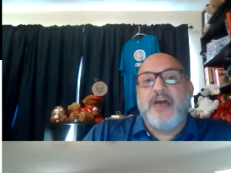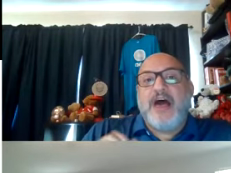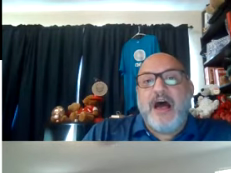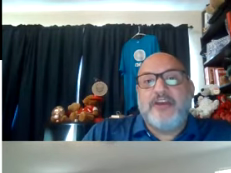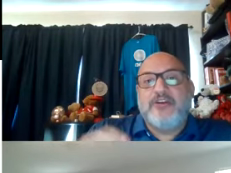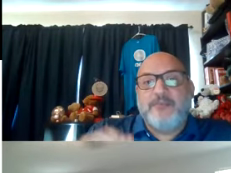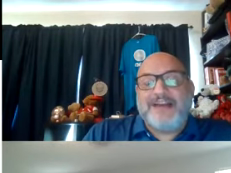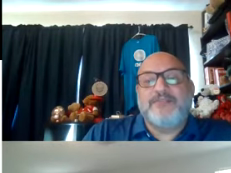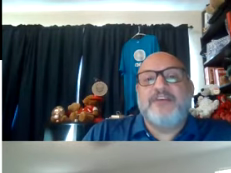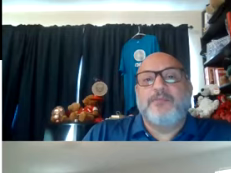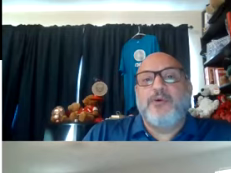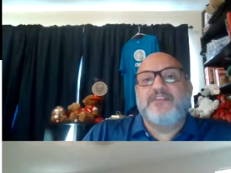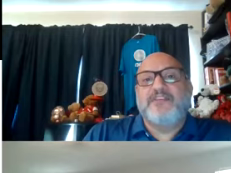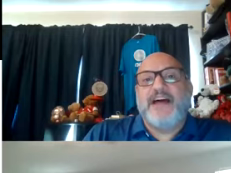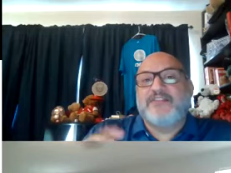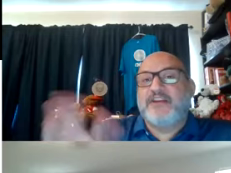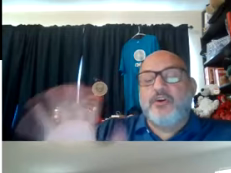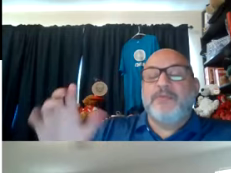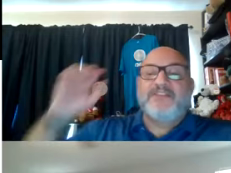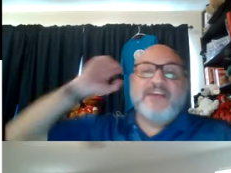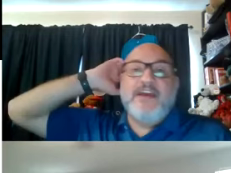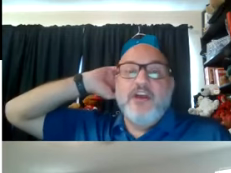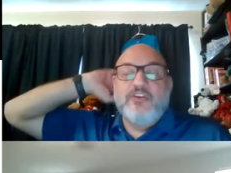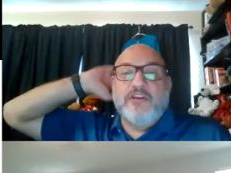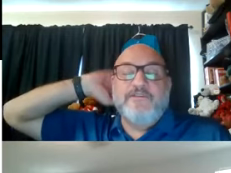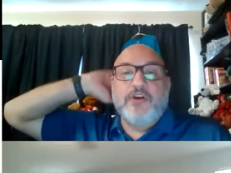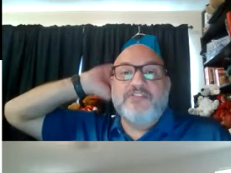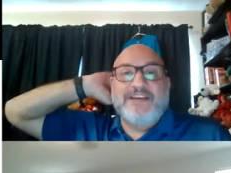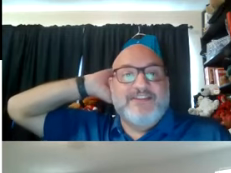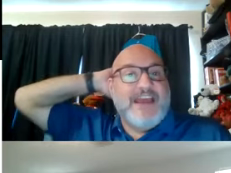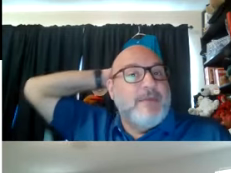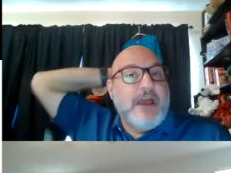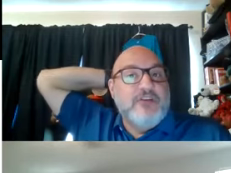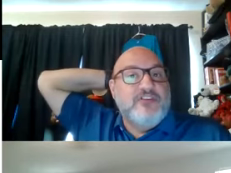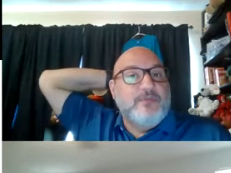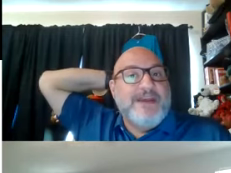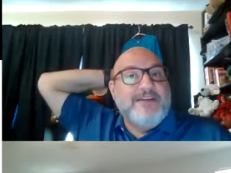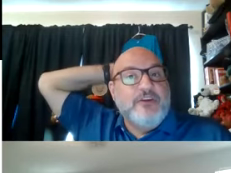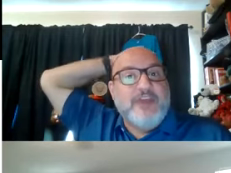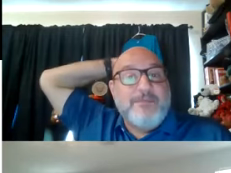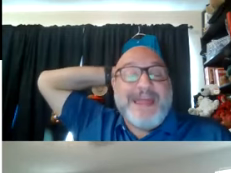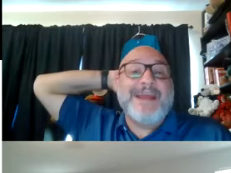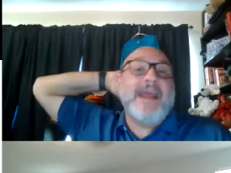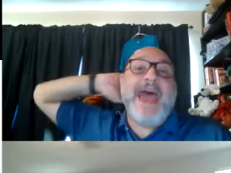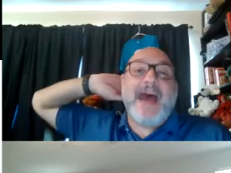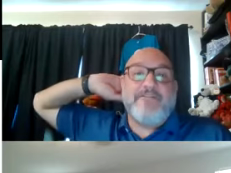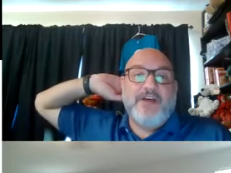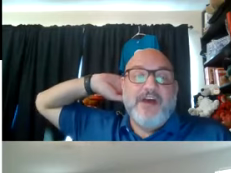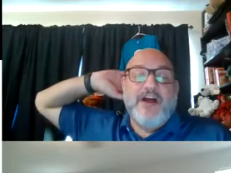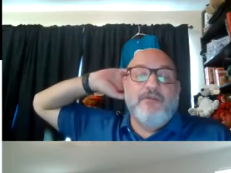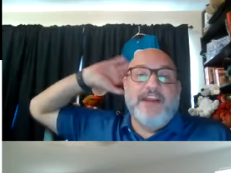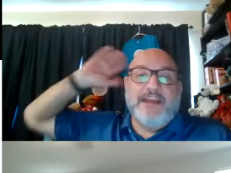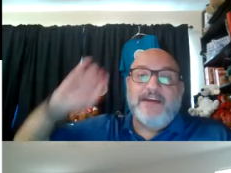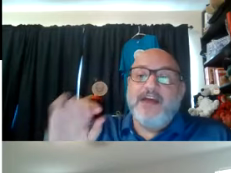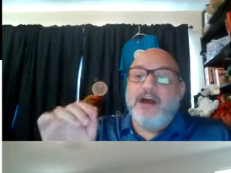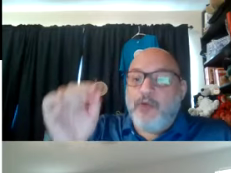points. To maximize your points in this class, as I normally say during the first exam, I usually use a pen and a half